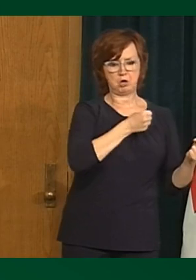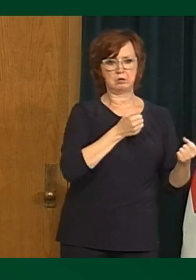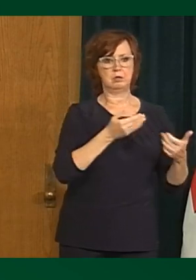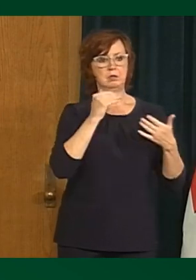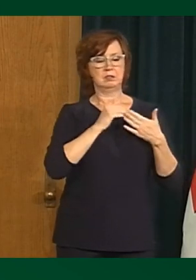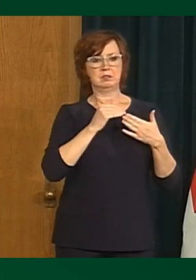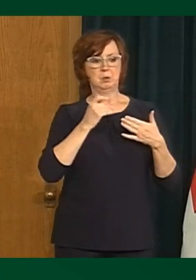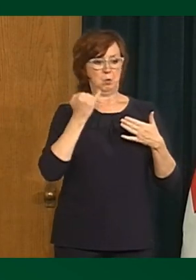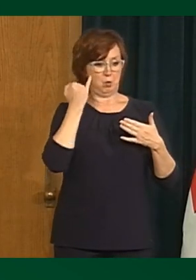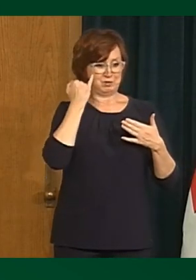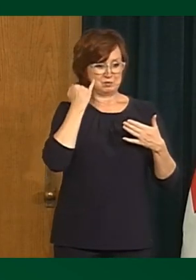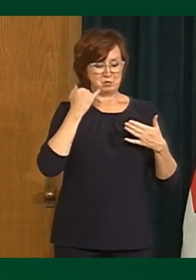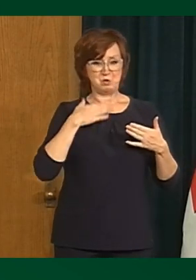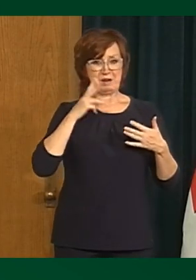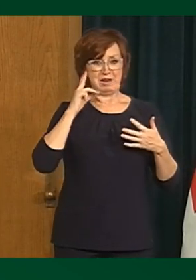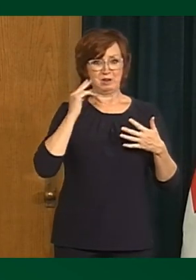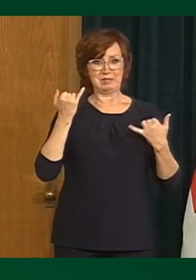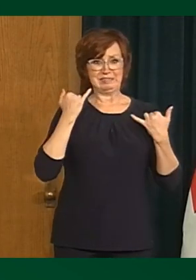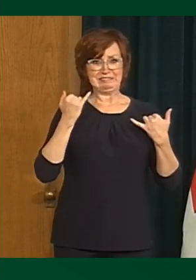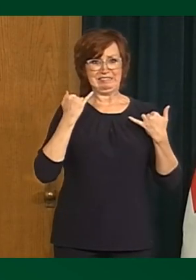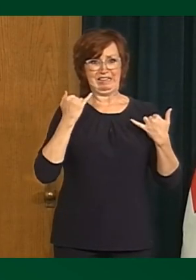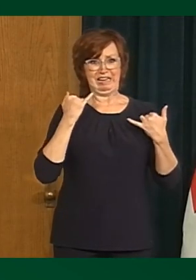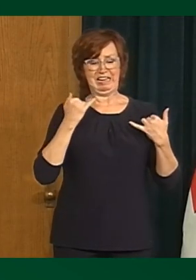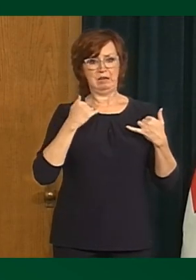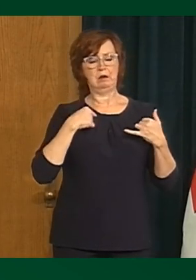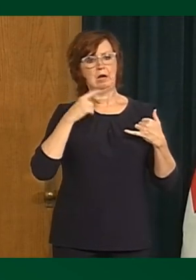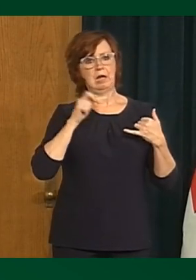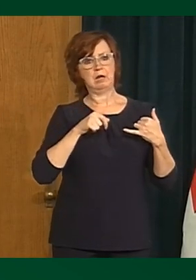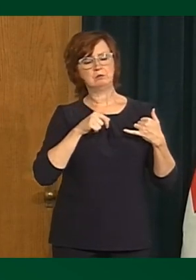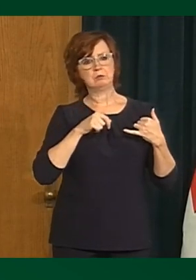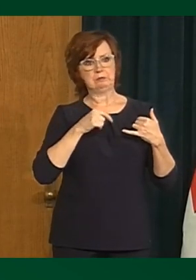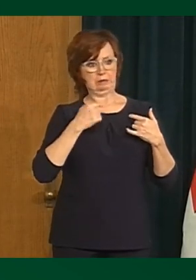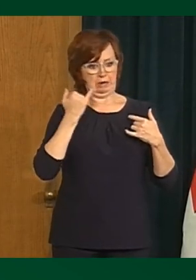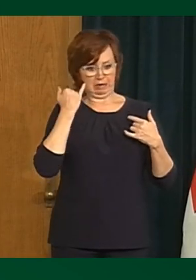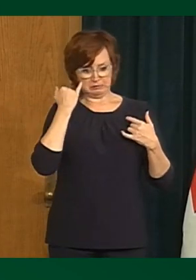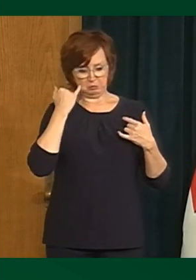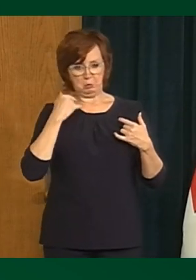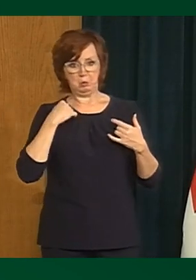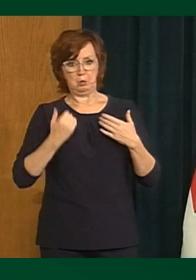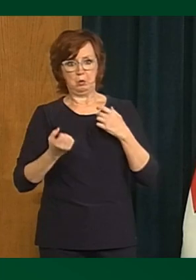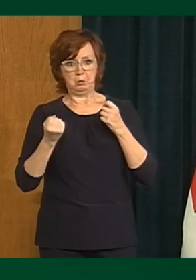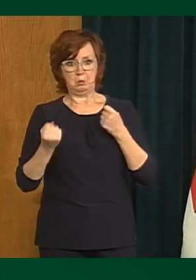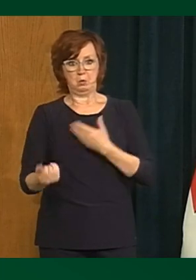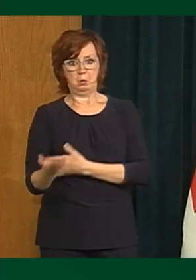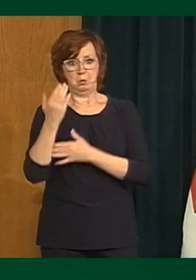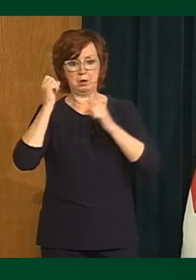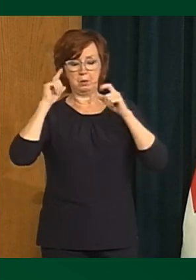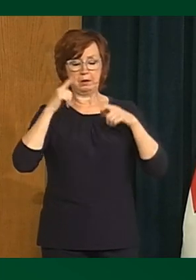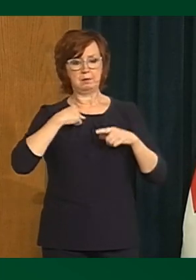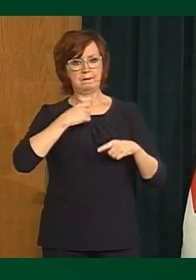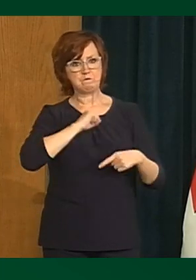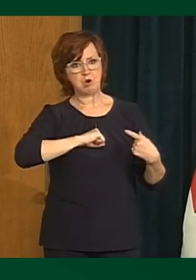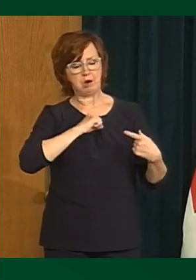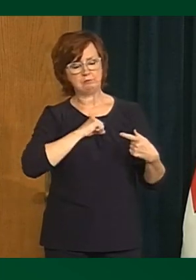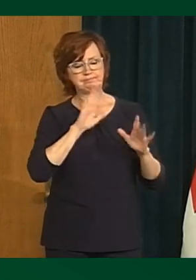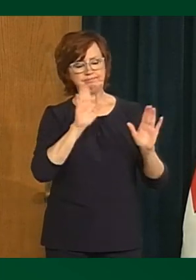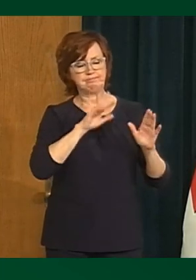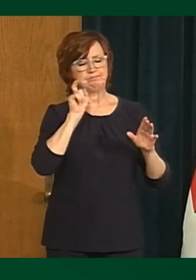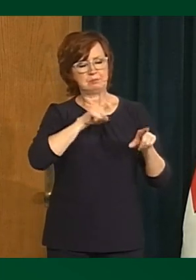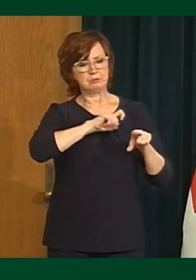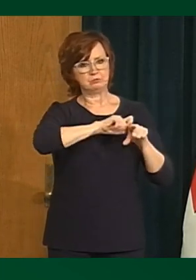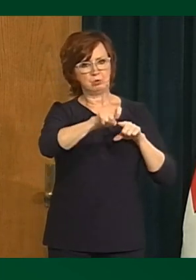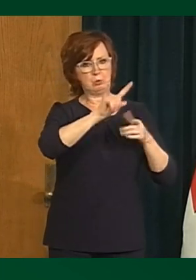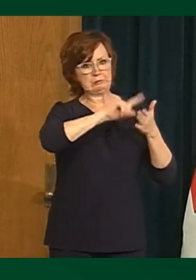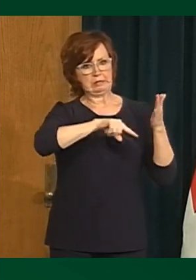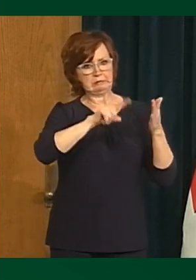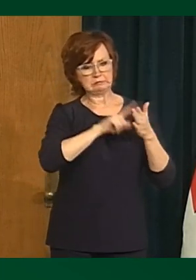you only got an appointment after 3 weeks. So I think that's the discipline we all have to practice to make each phase